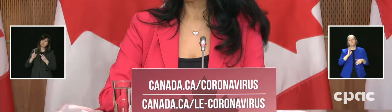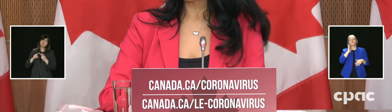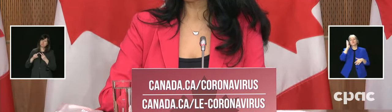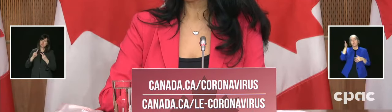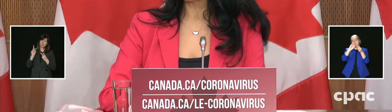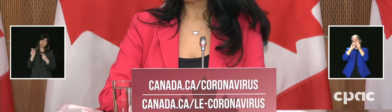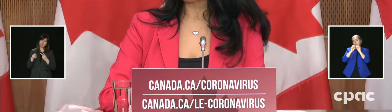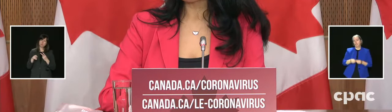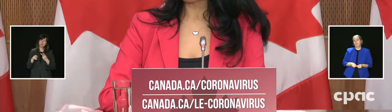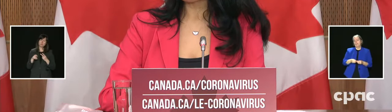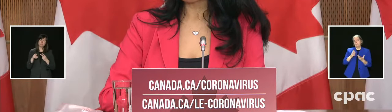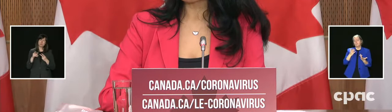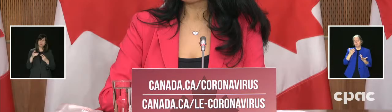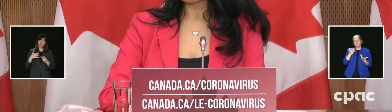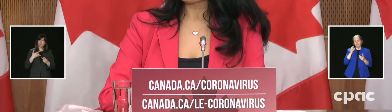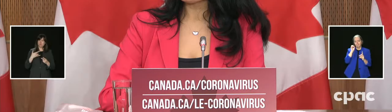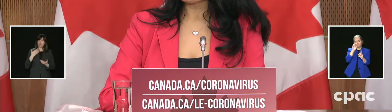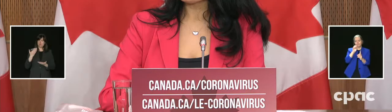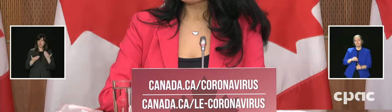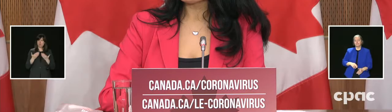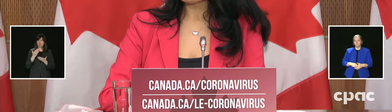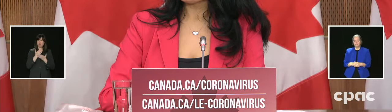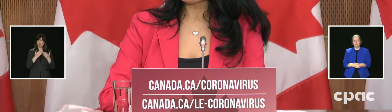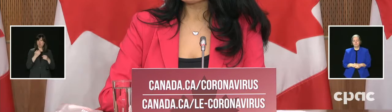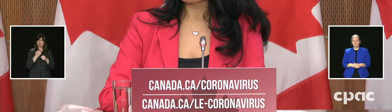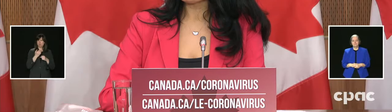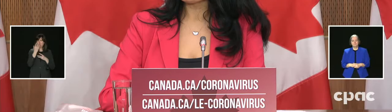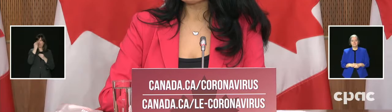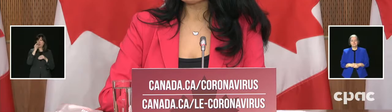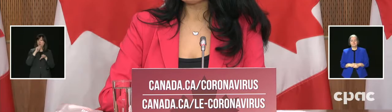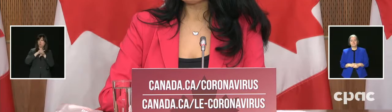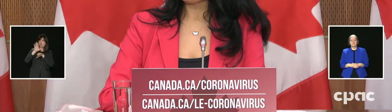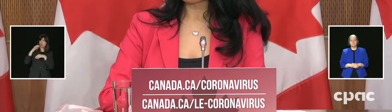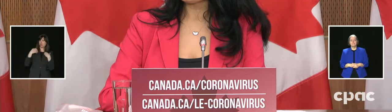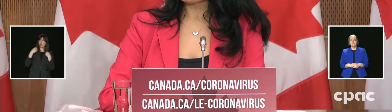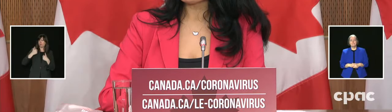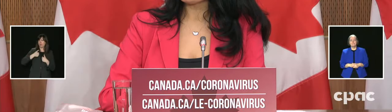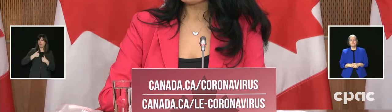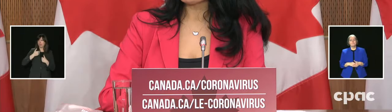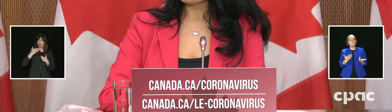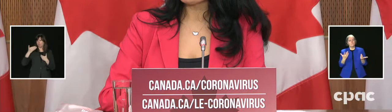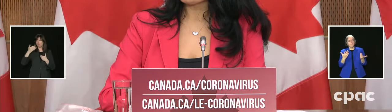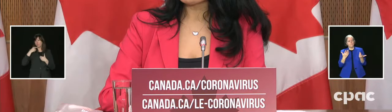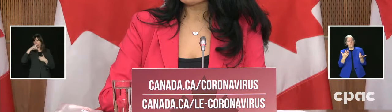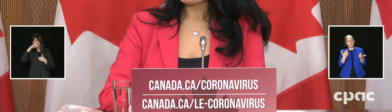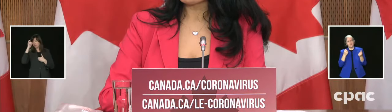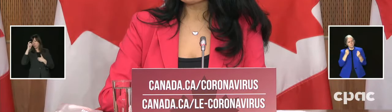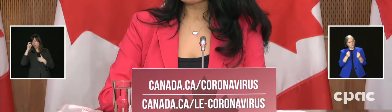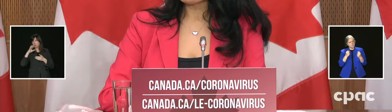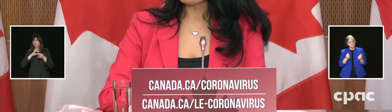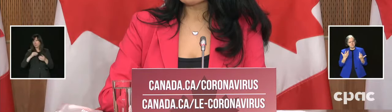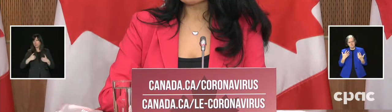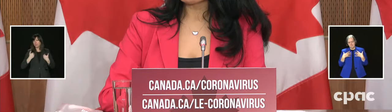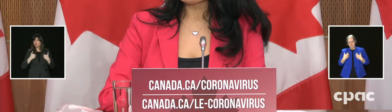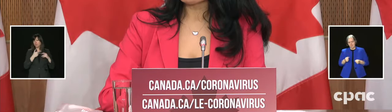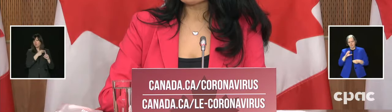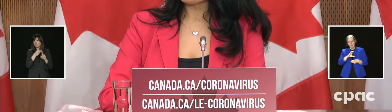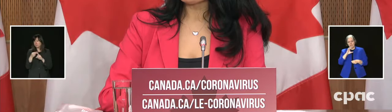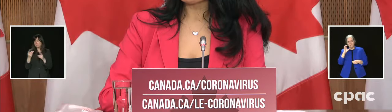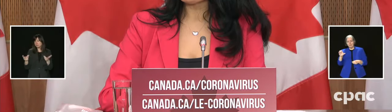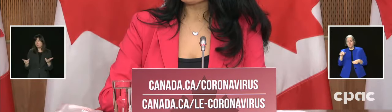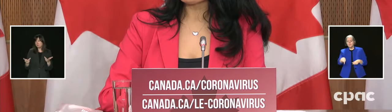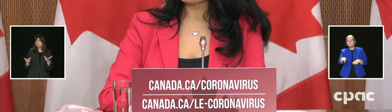could possibly see data arriving at Health Canada within the summer for this youth population, and